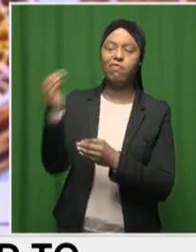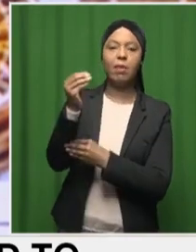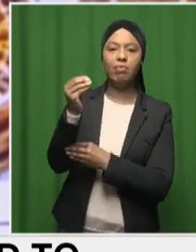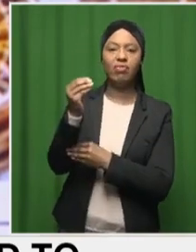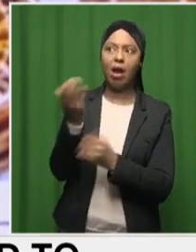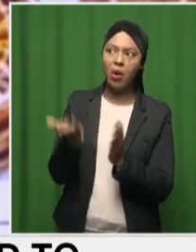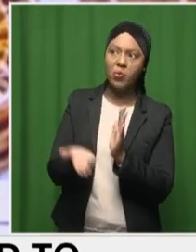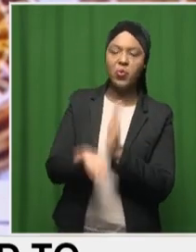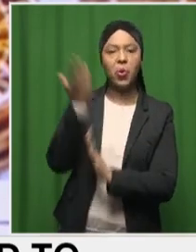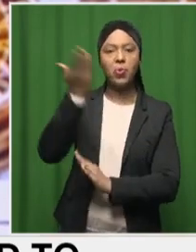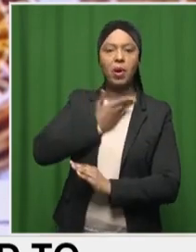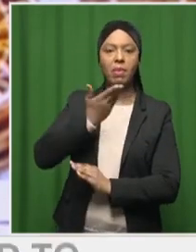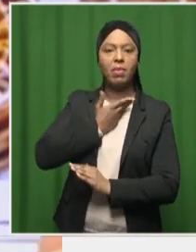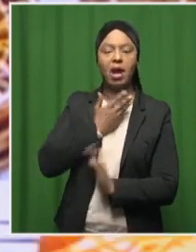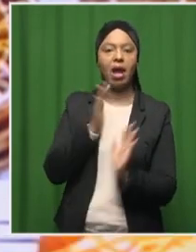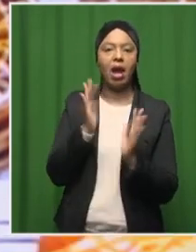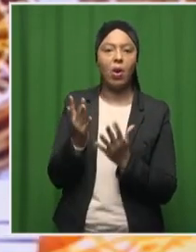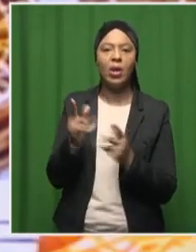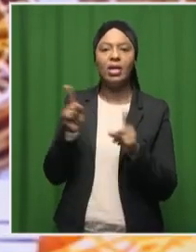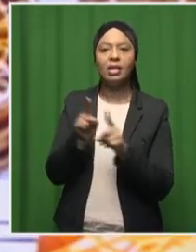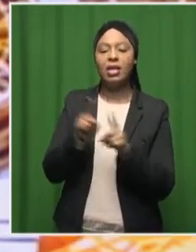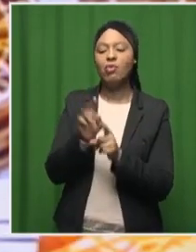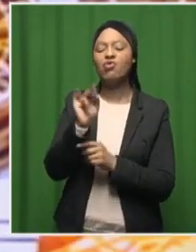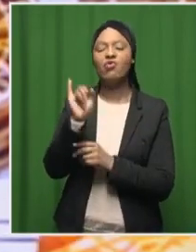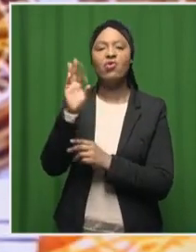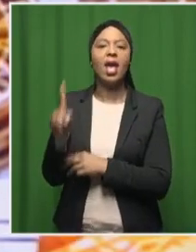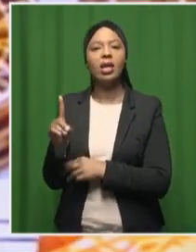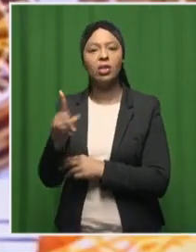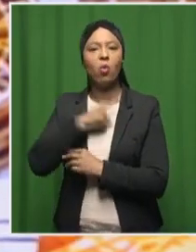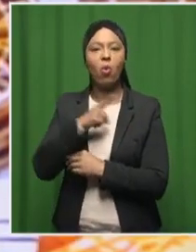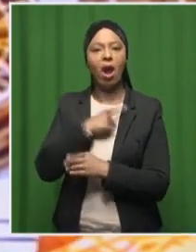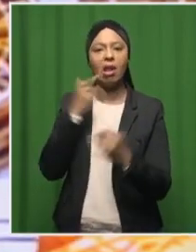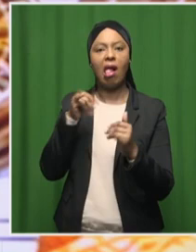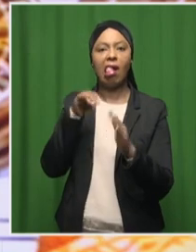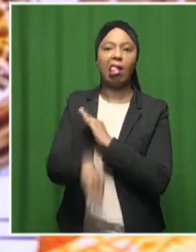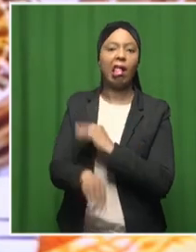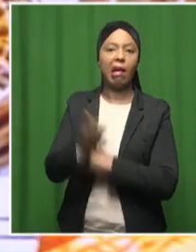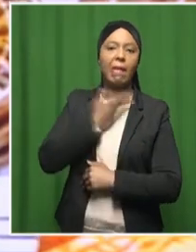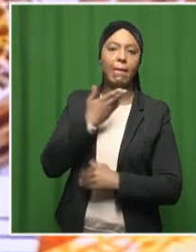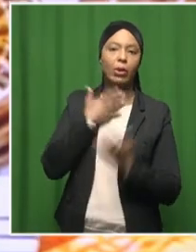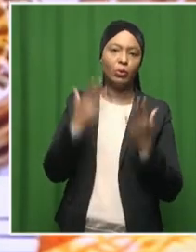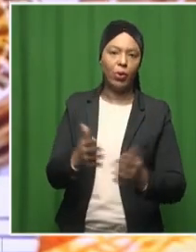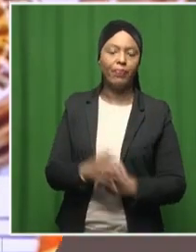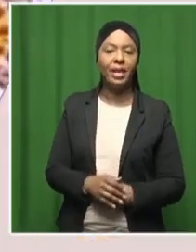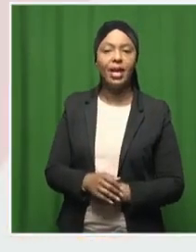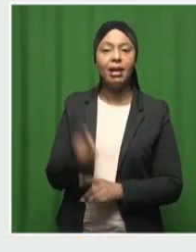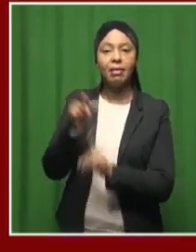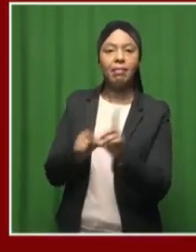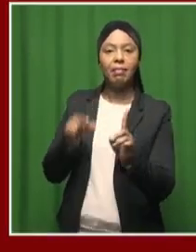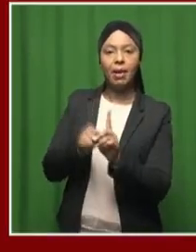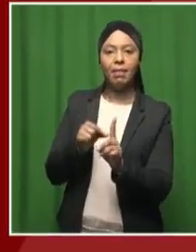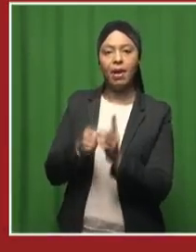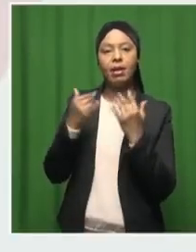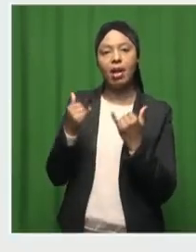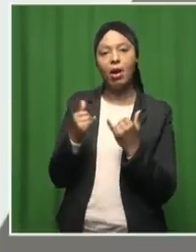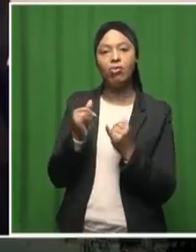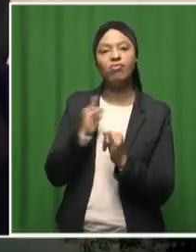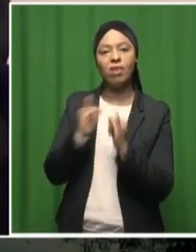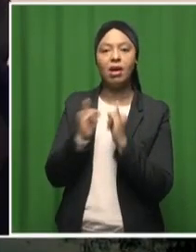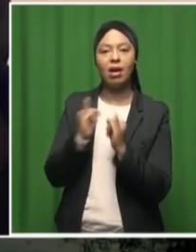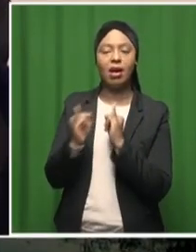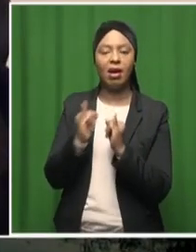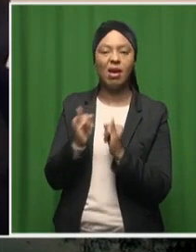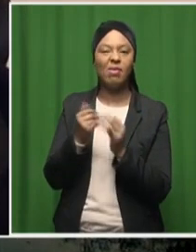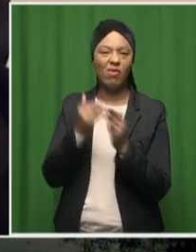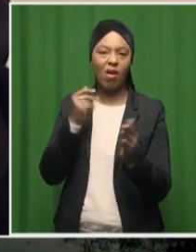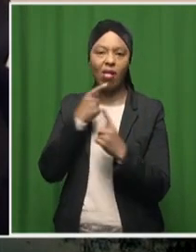the rand to take a dive, we are joined by Dr. Iraj Abedian, the chief economist at the Pan-African Investment Research Services. Always lovely